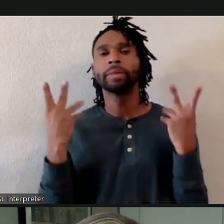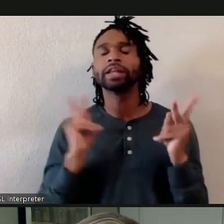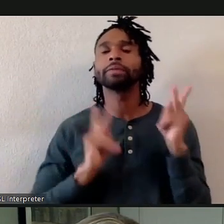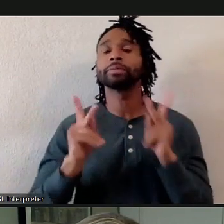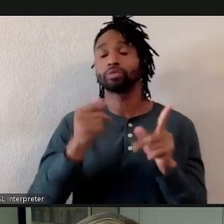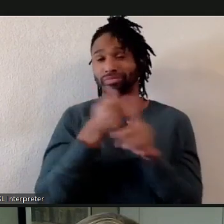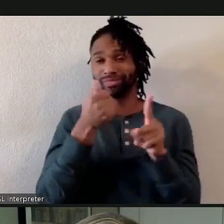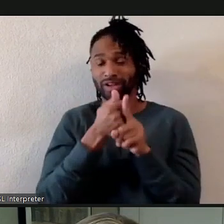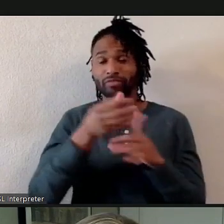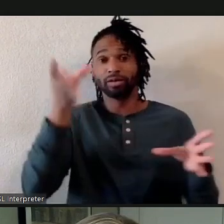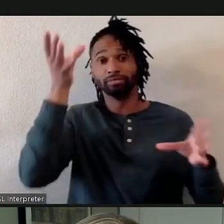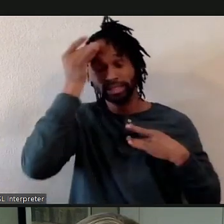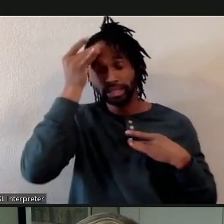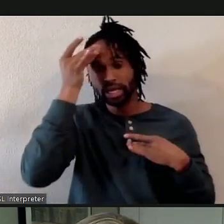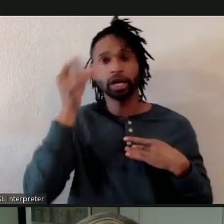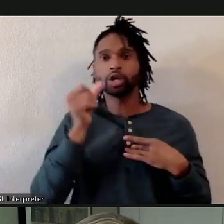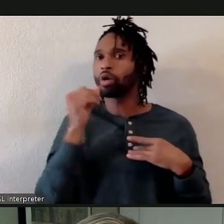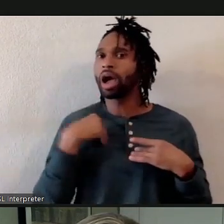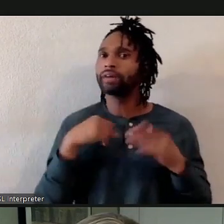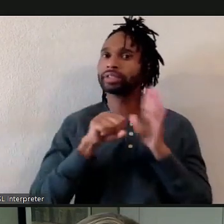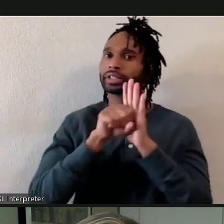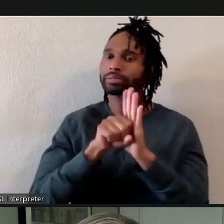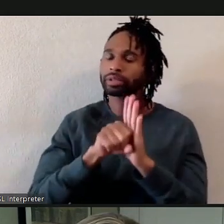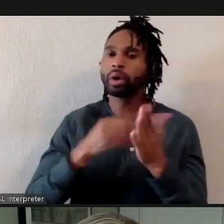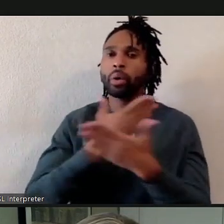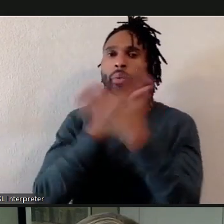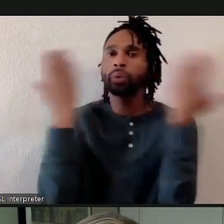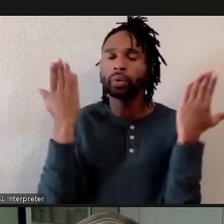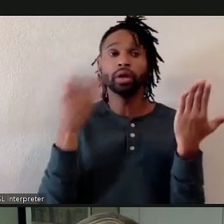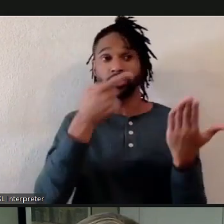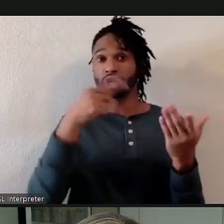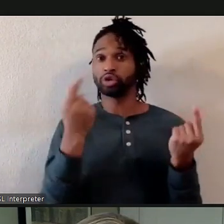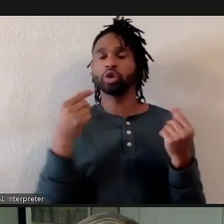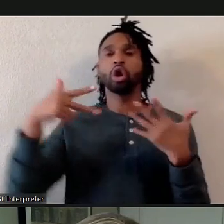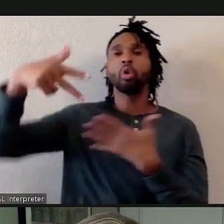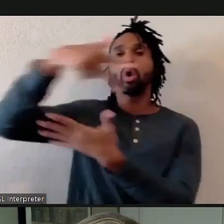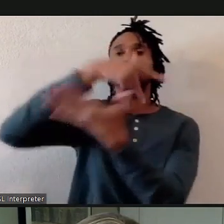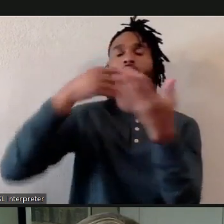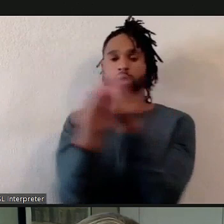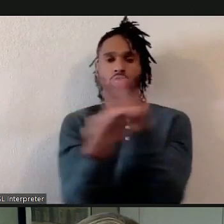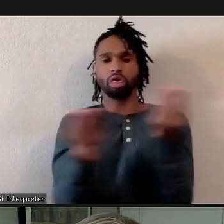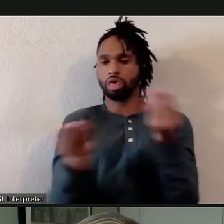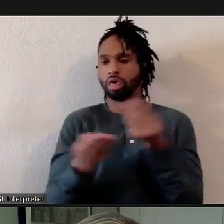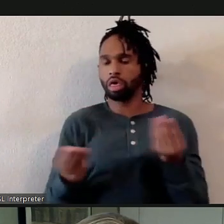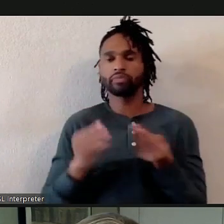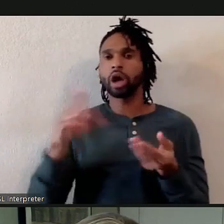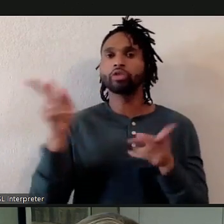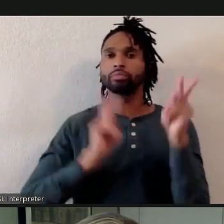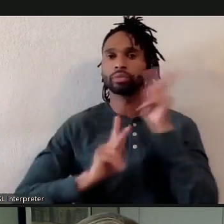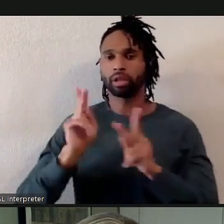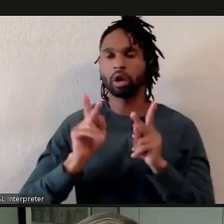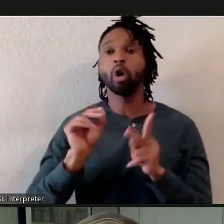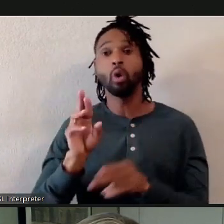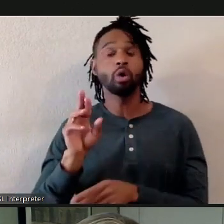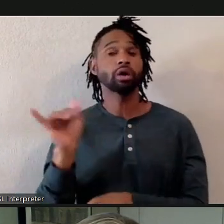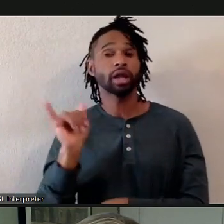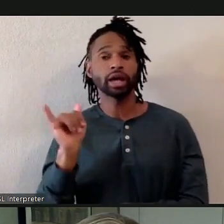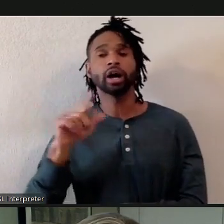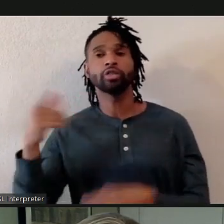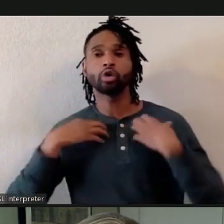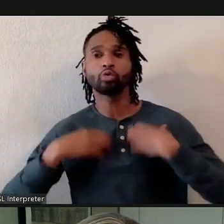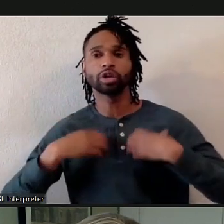it don't have any symptoms. And so they walk around and potentially spread it to others. Or like other respiratory